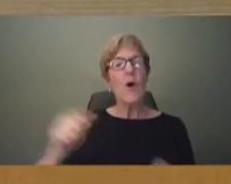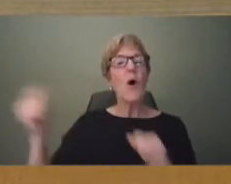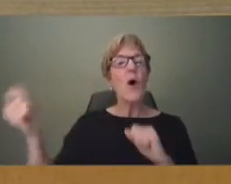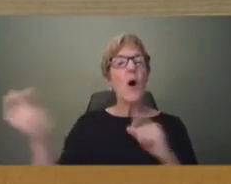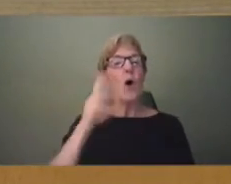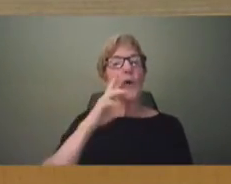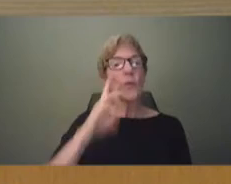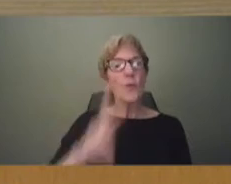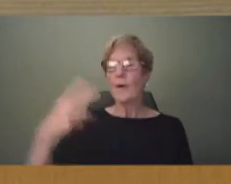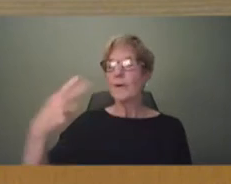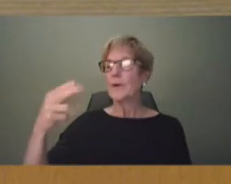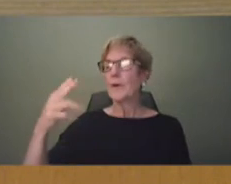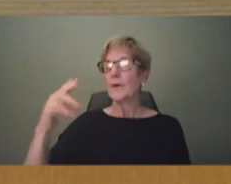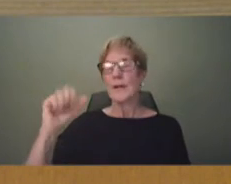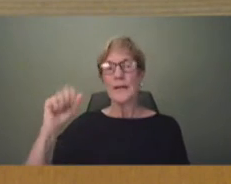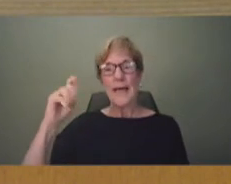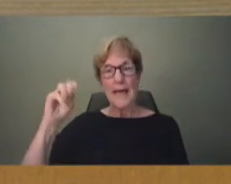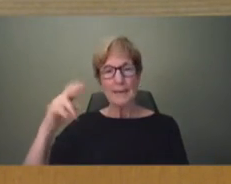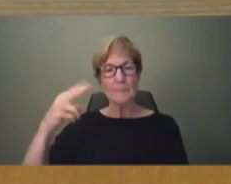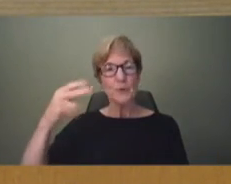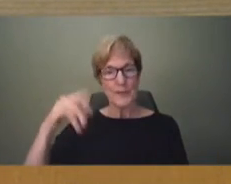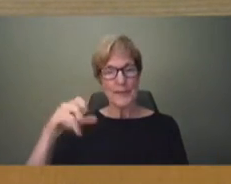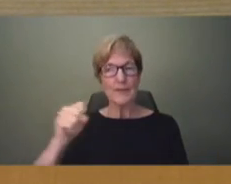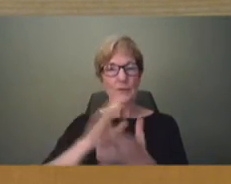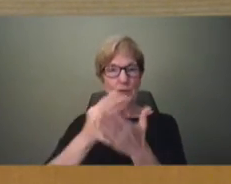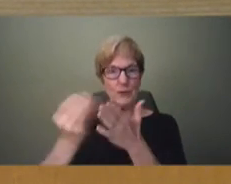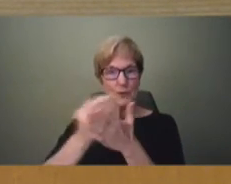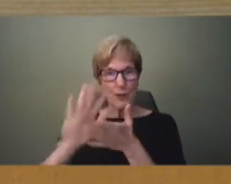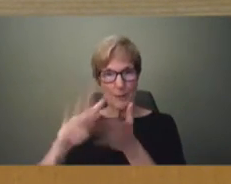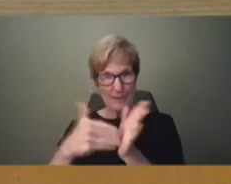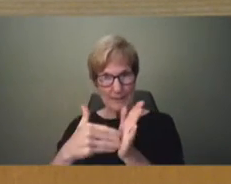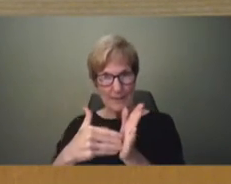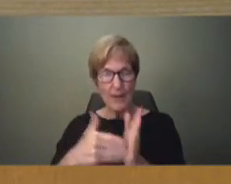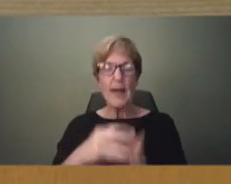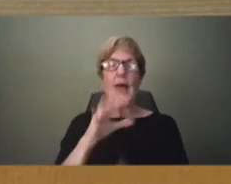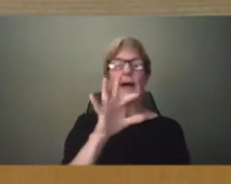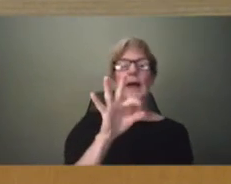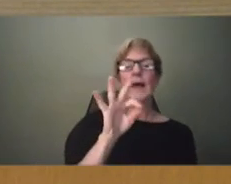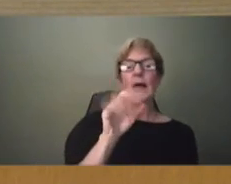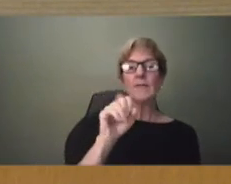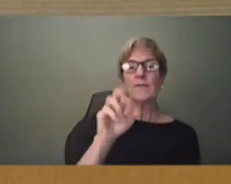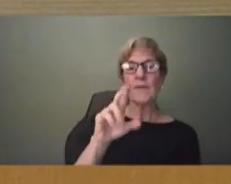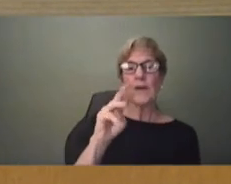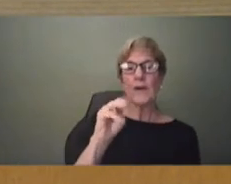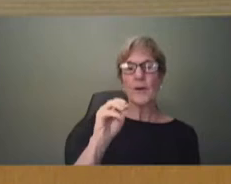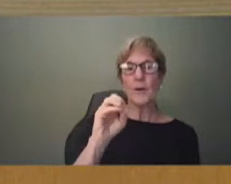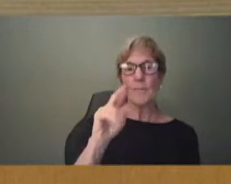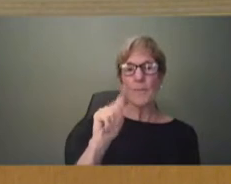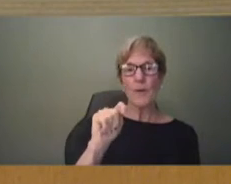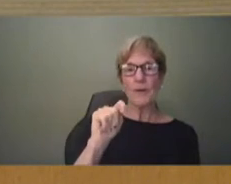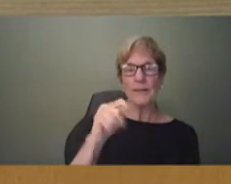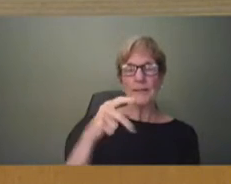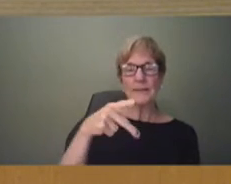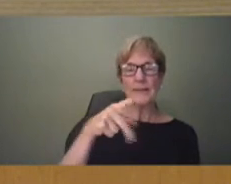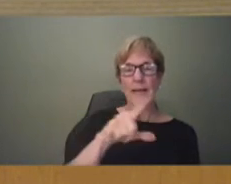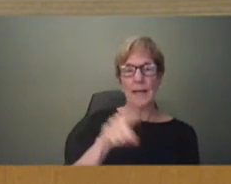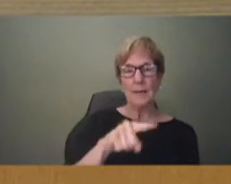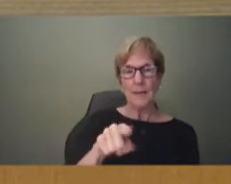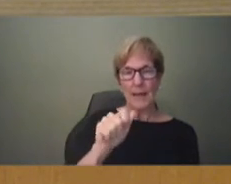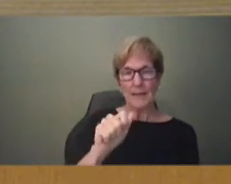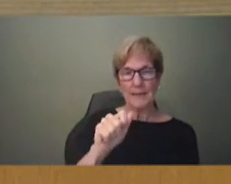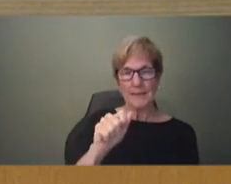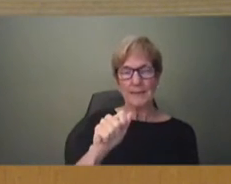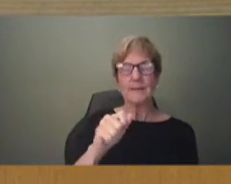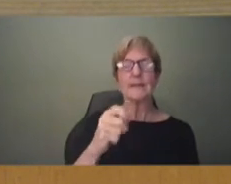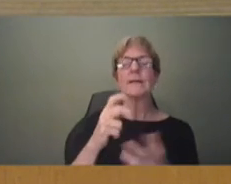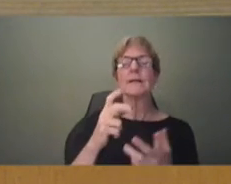Hills uh Shopping Center and from the fair market Plaza uh housing project as well as an